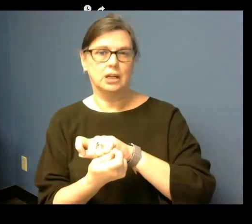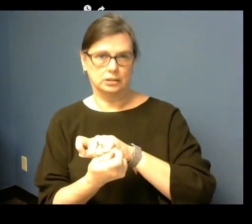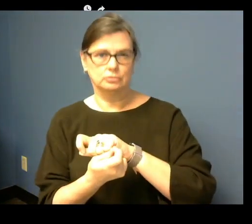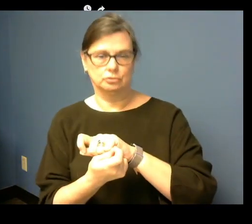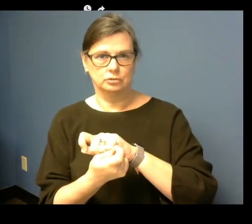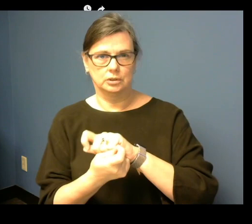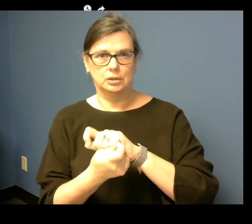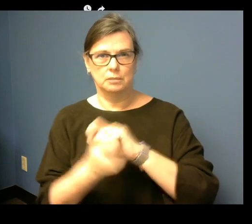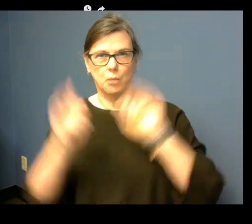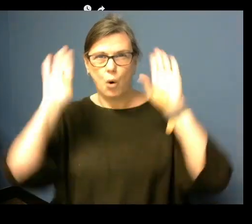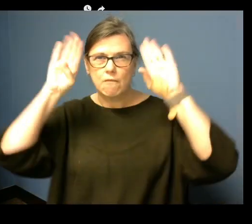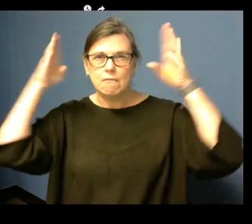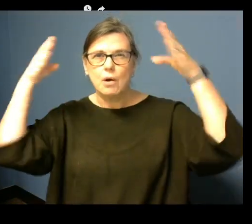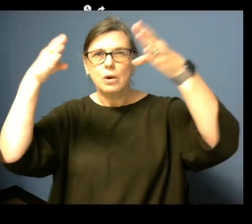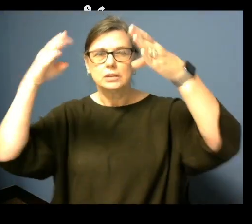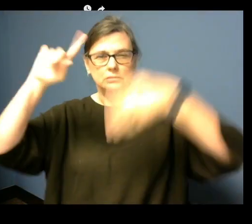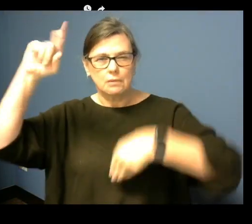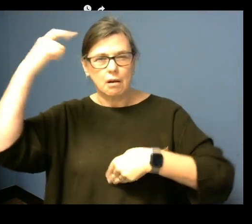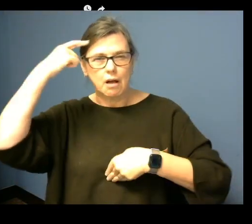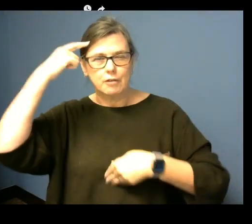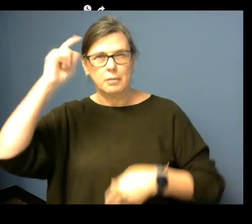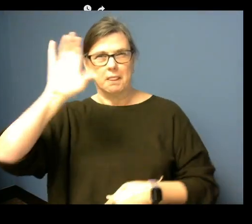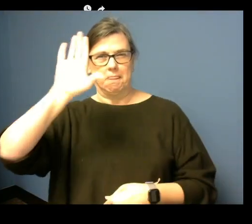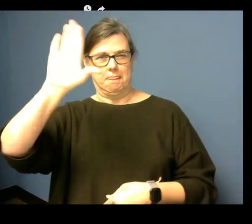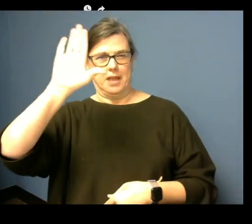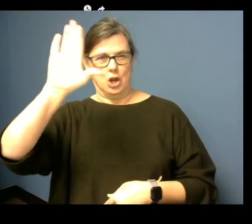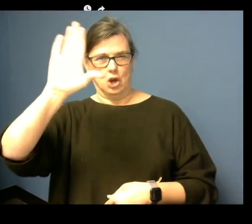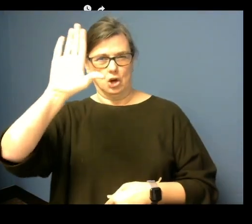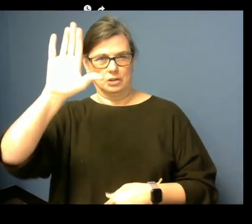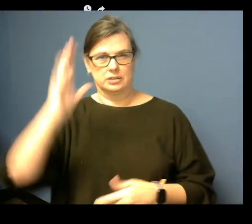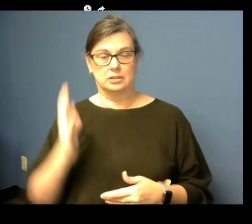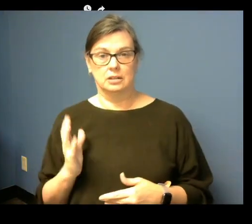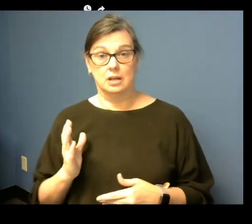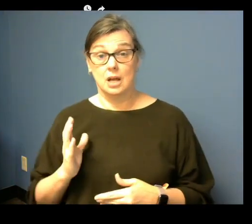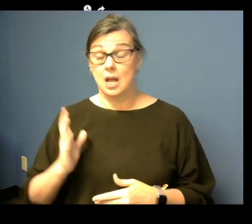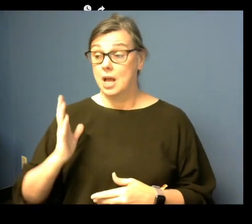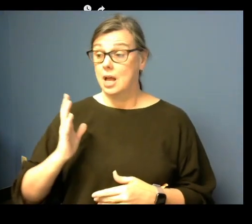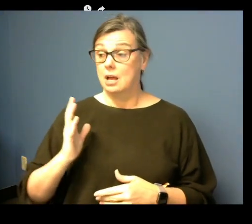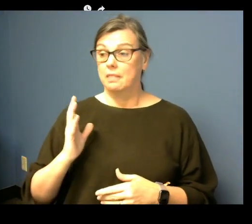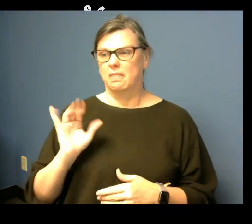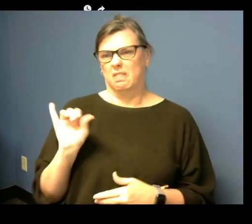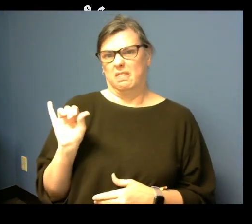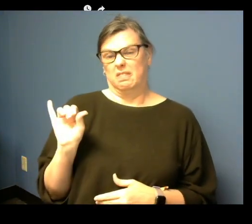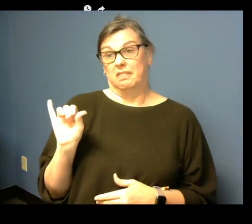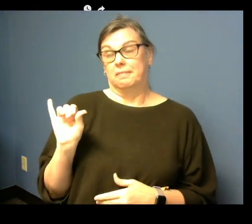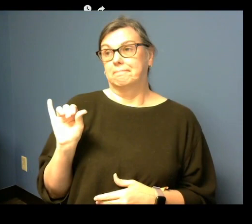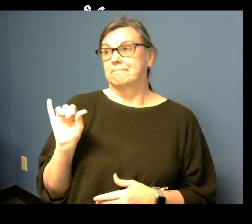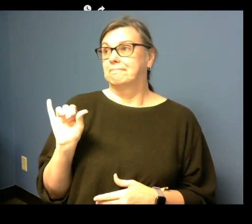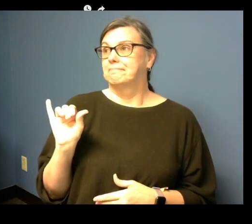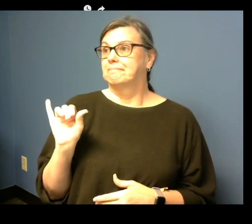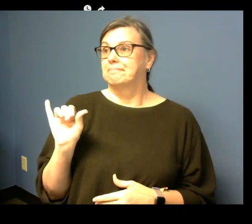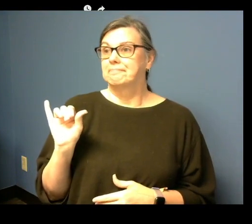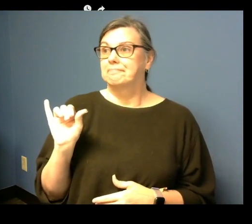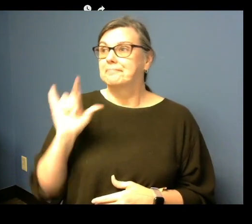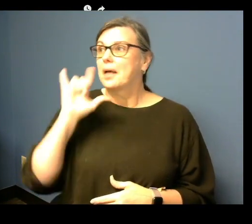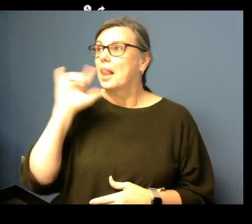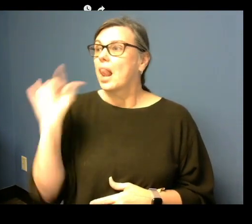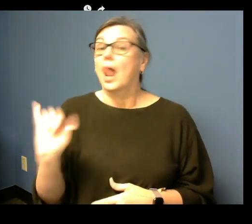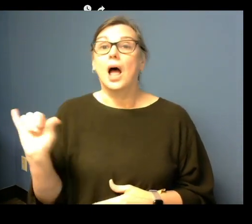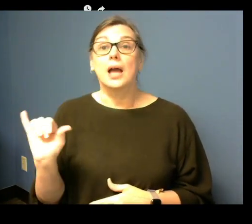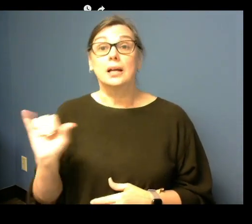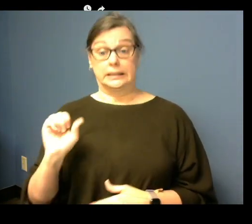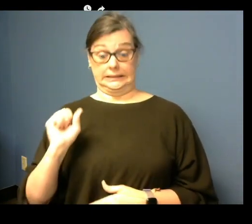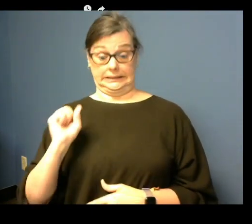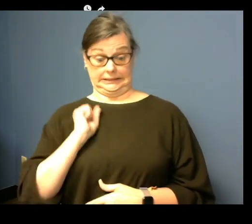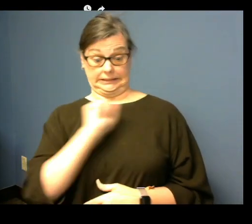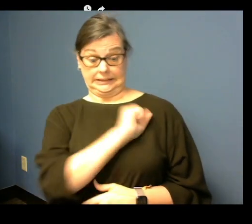economy, will change the way we do politics. It's revolutionary change. Things like a direct election of